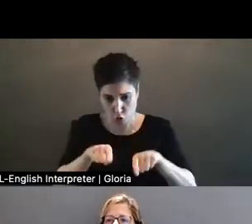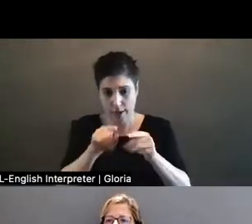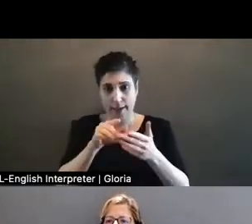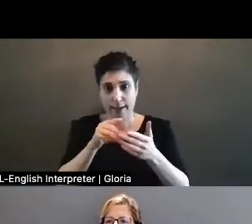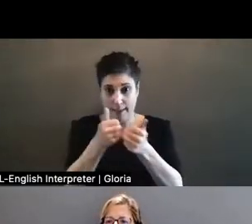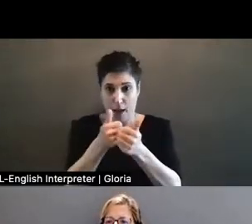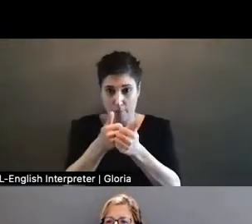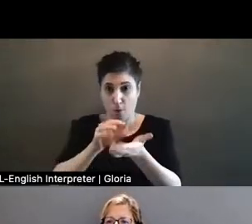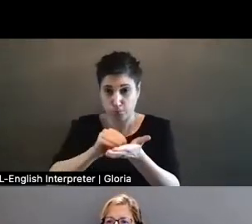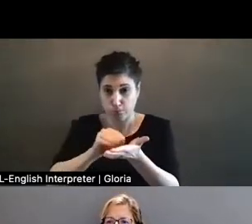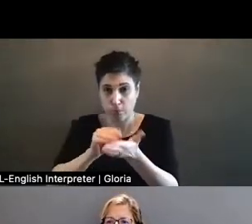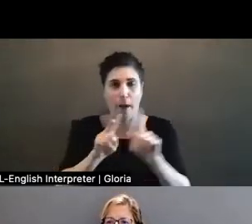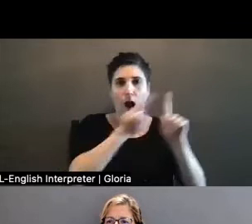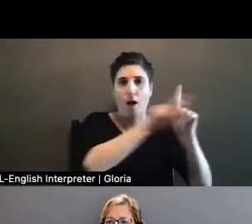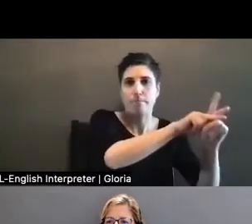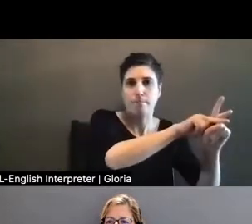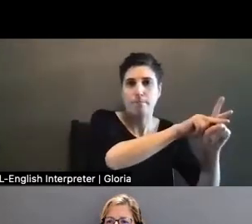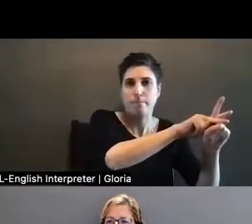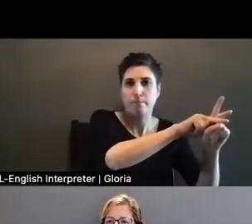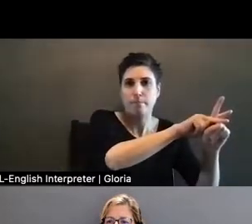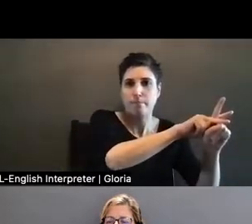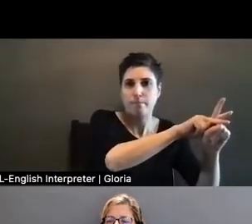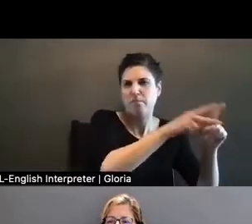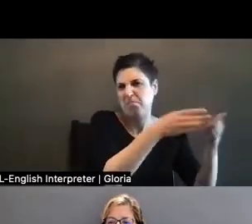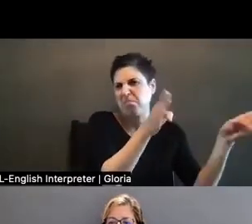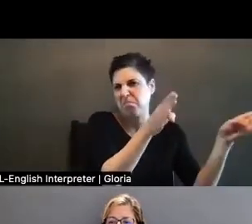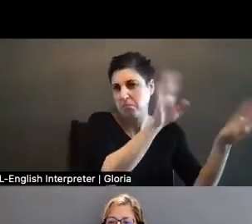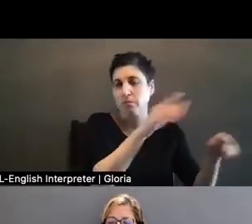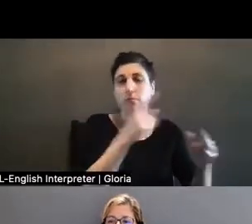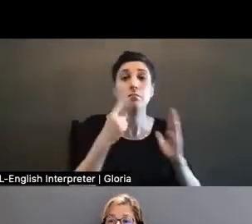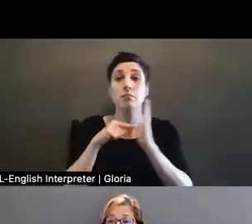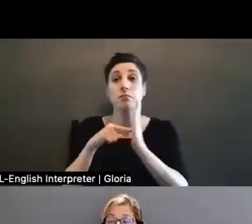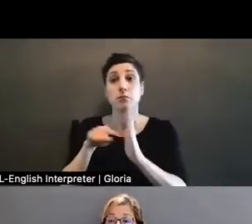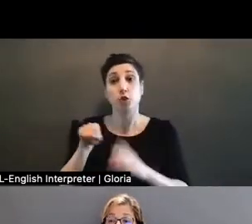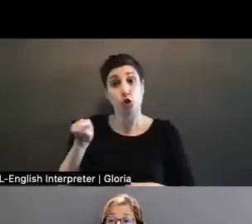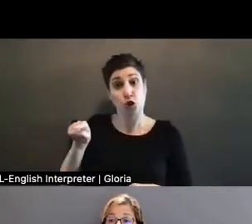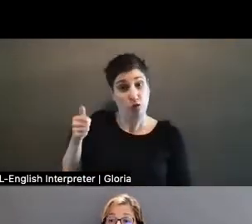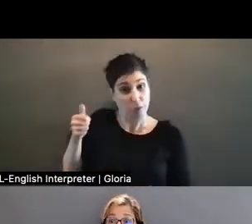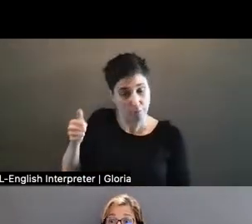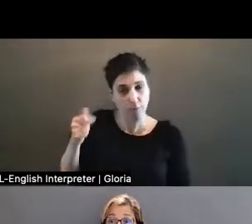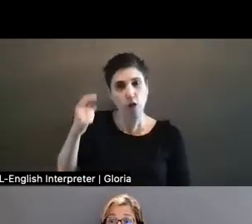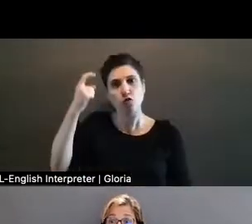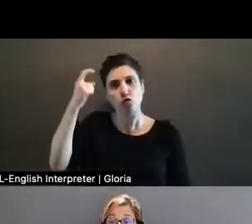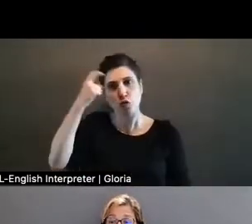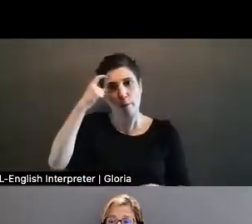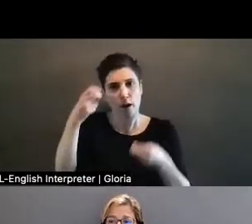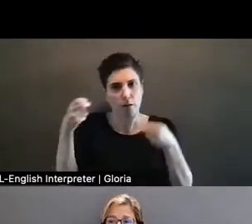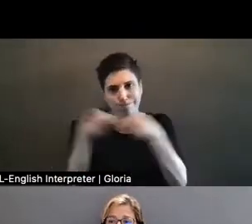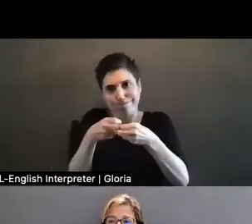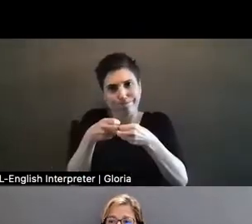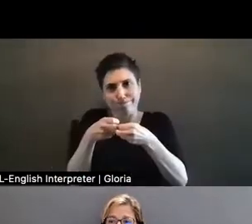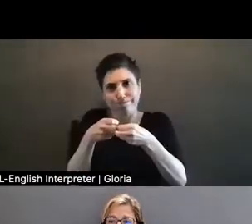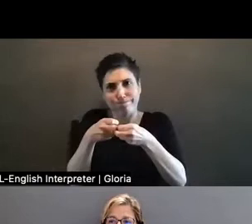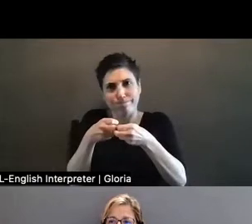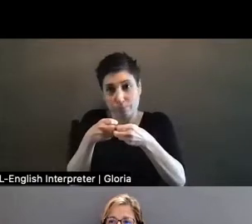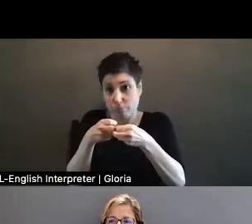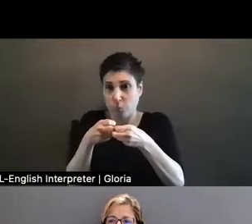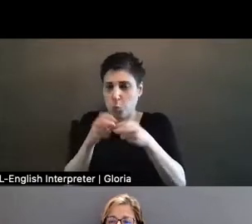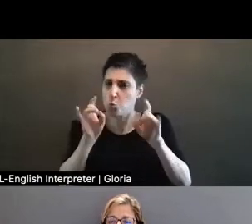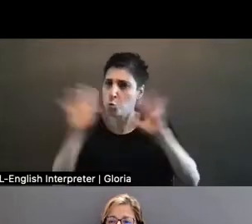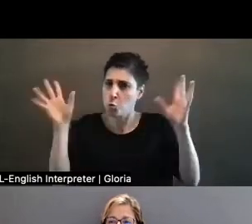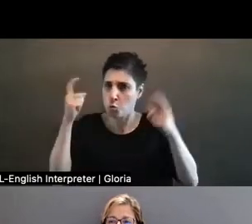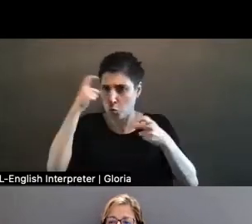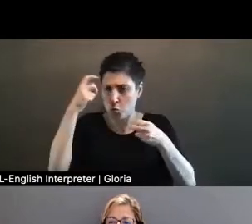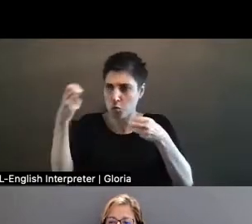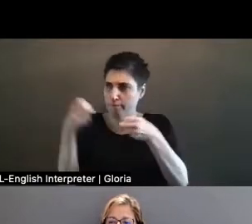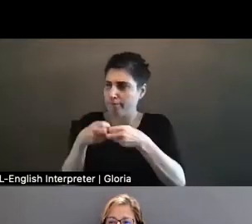She has suffered from a traumatic head injury that resulted in her having, I've